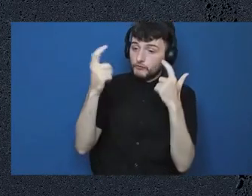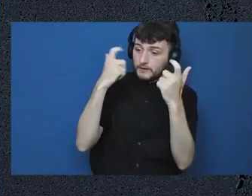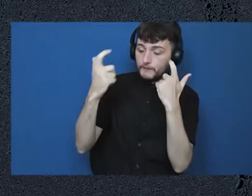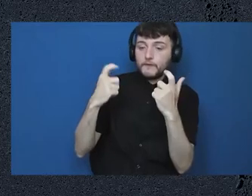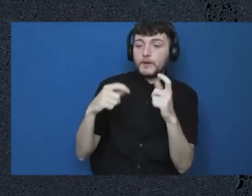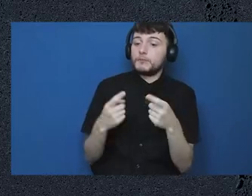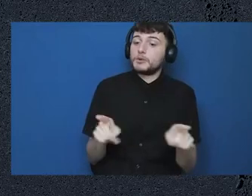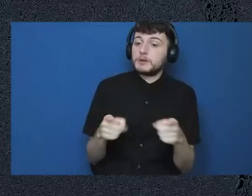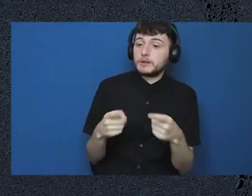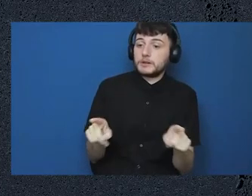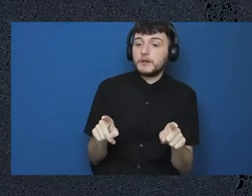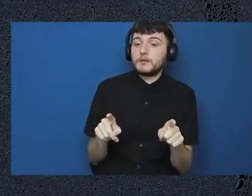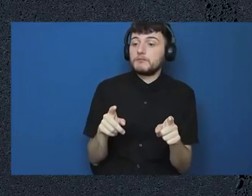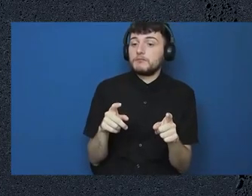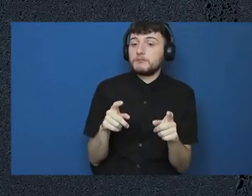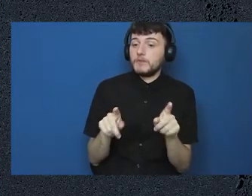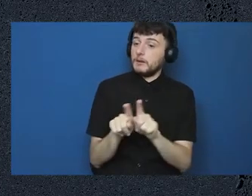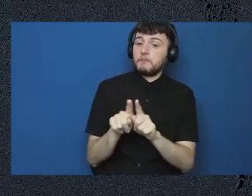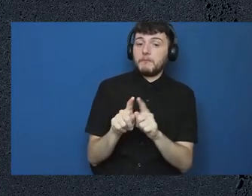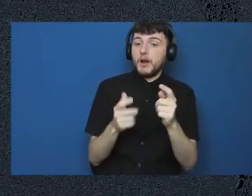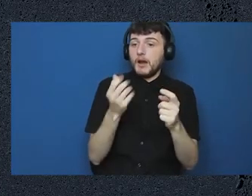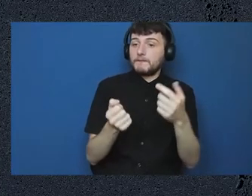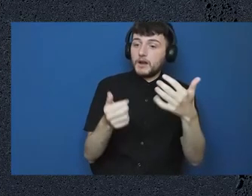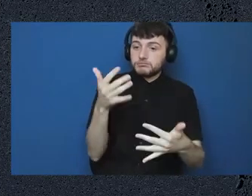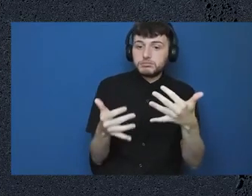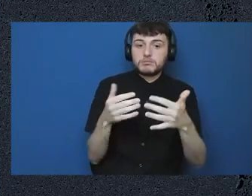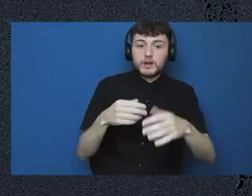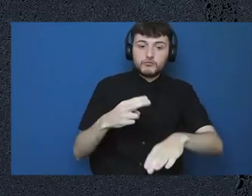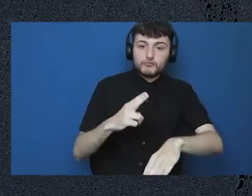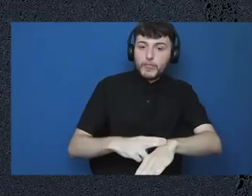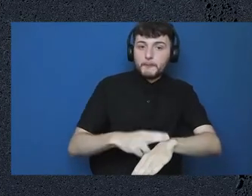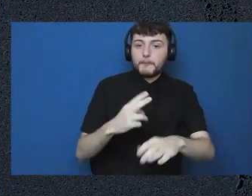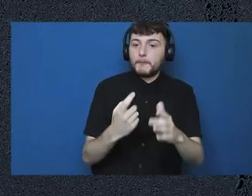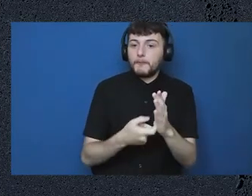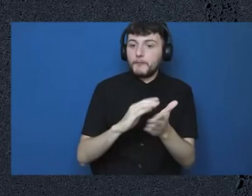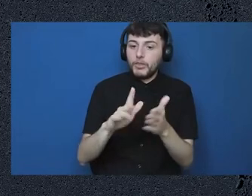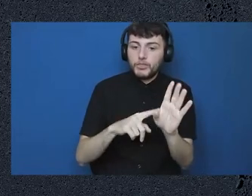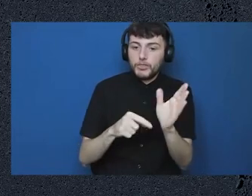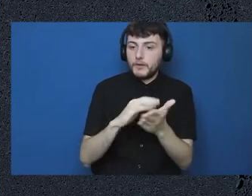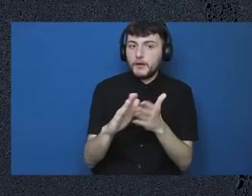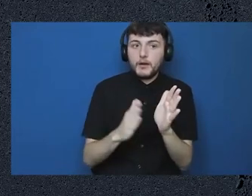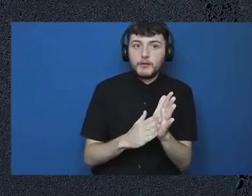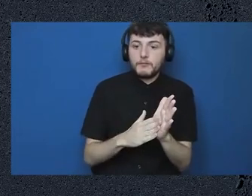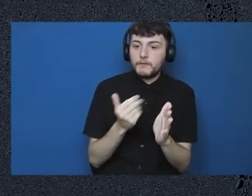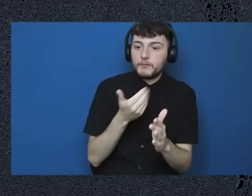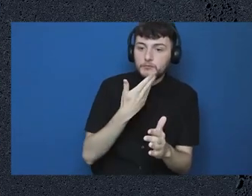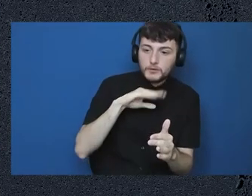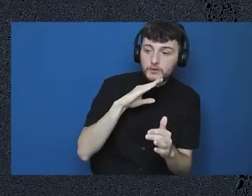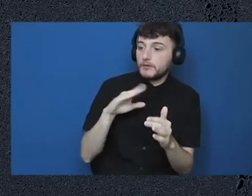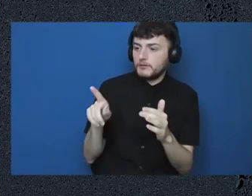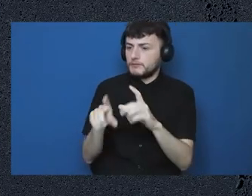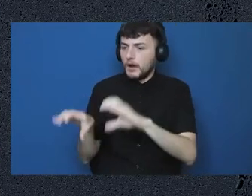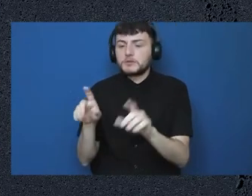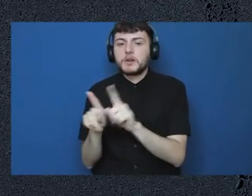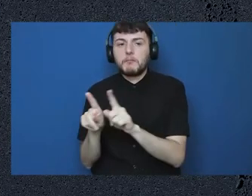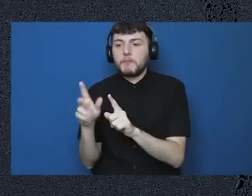quite analytical in its way. It has a lot of rhythm, and the beauty of both is there. And to me,